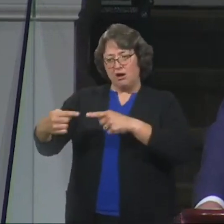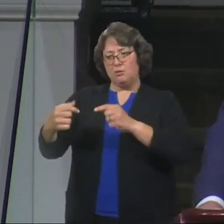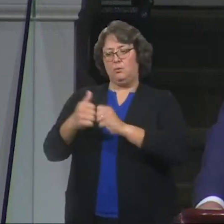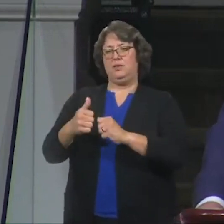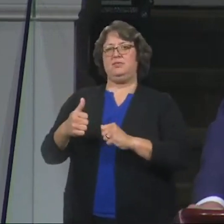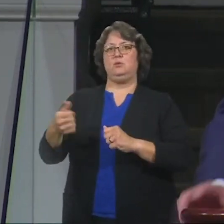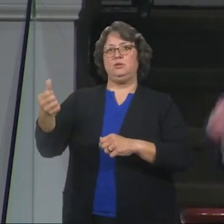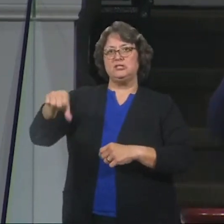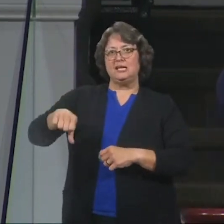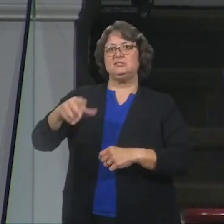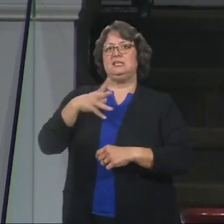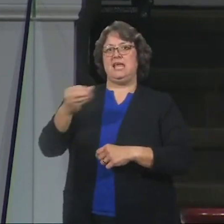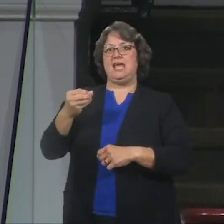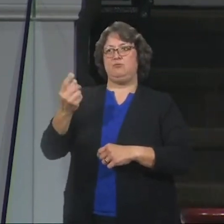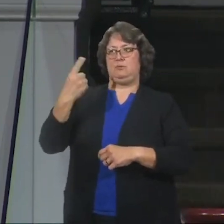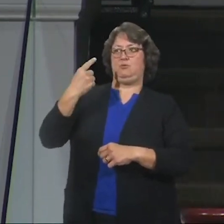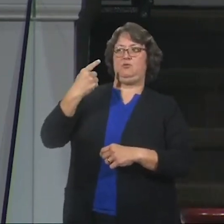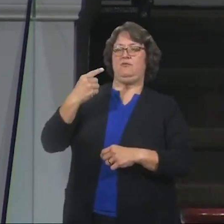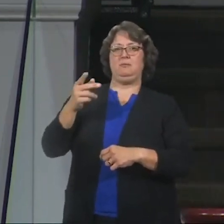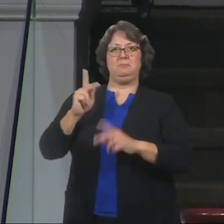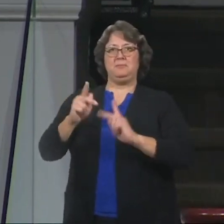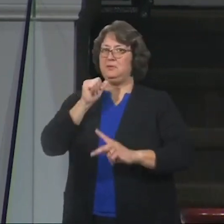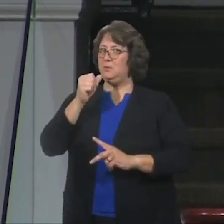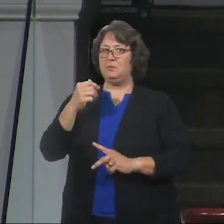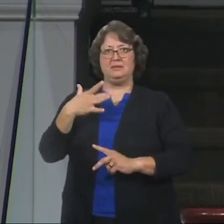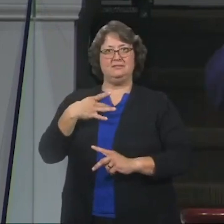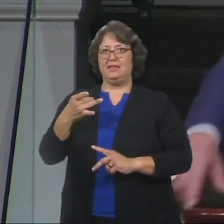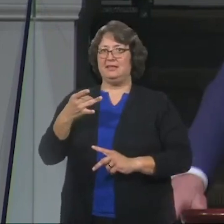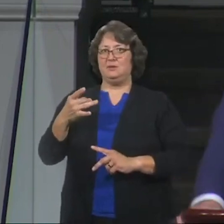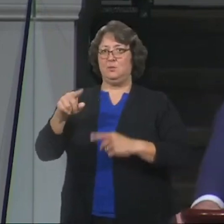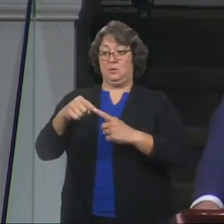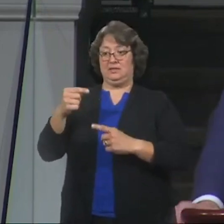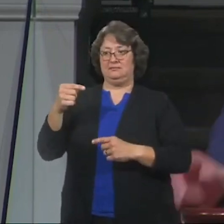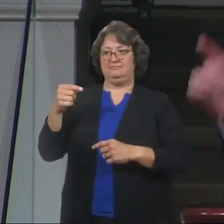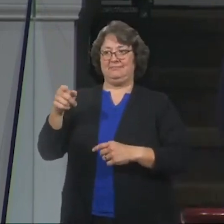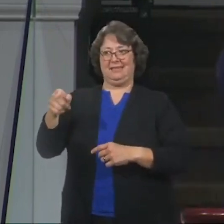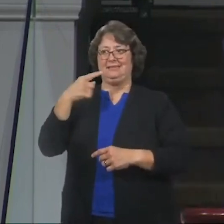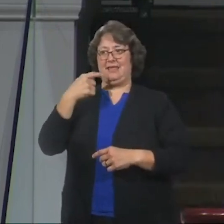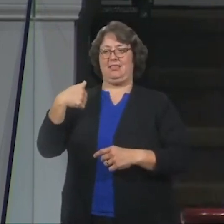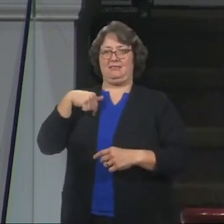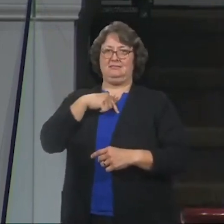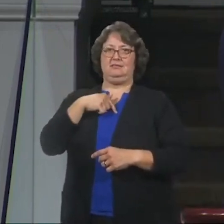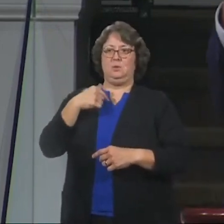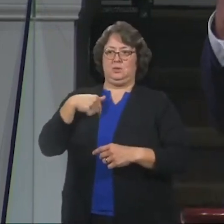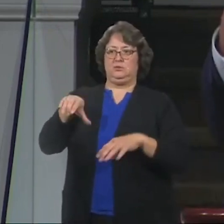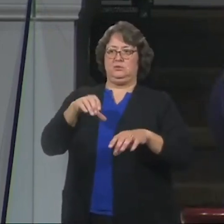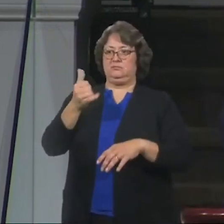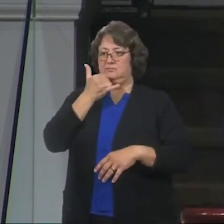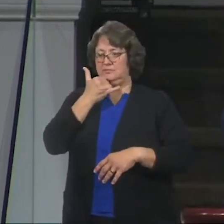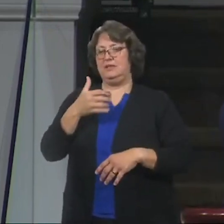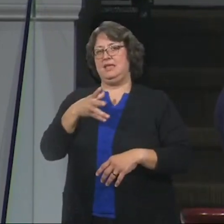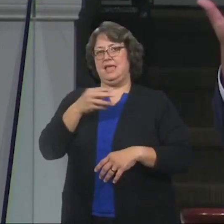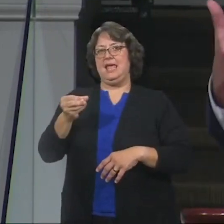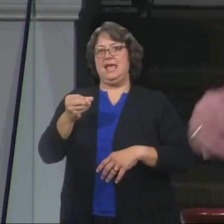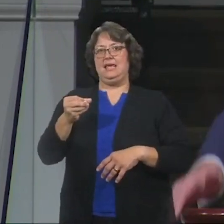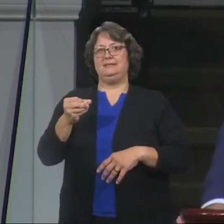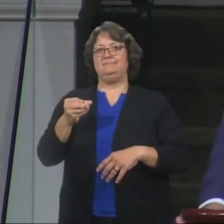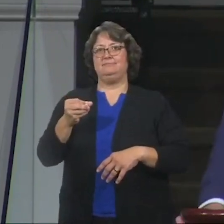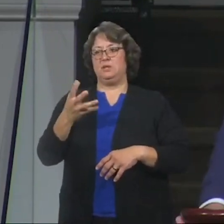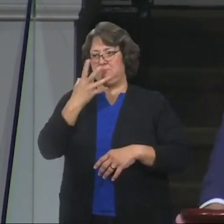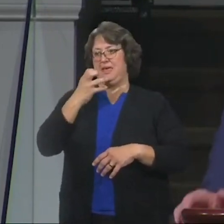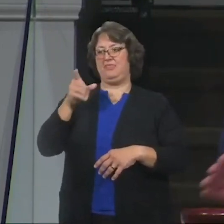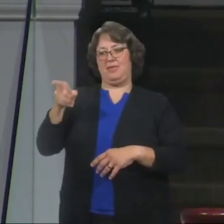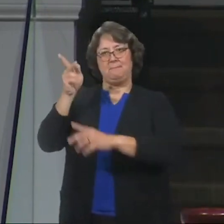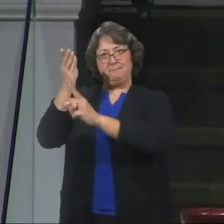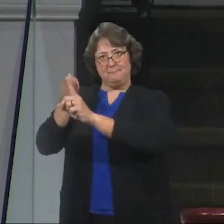reproof. Someone puts their finger in our little pudding and tells us we're not doing what's right. We get mad at the person rather than accept the reproof. And he says,